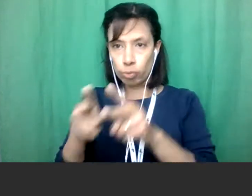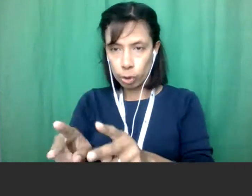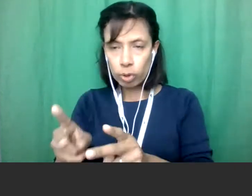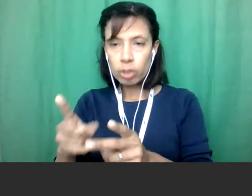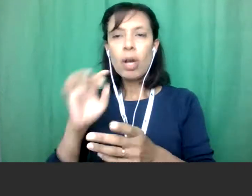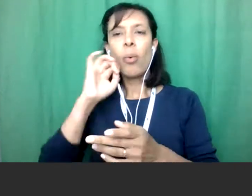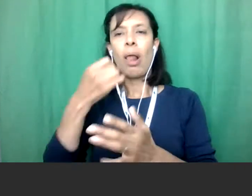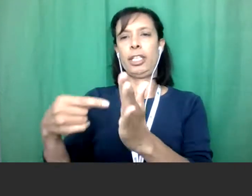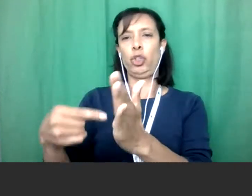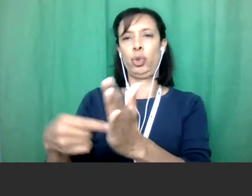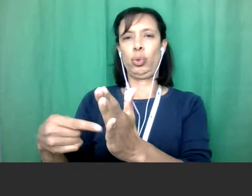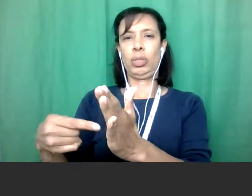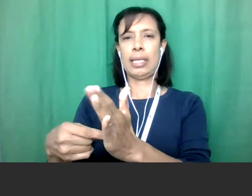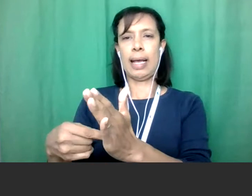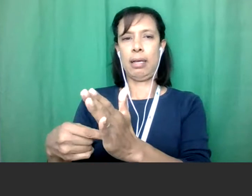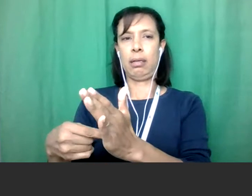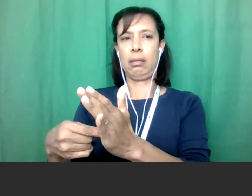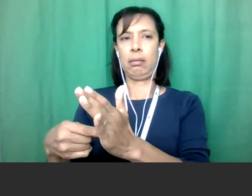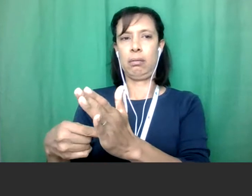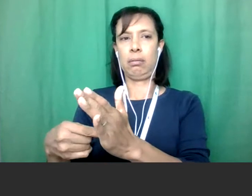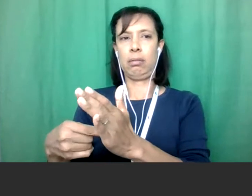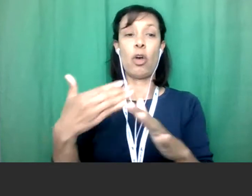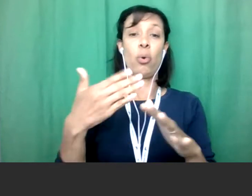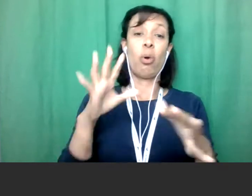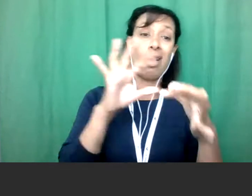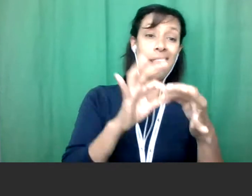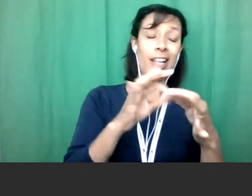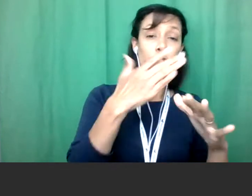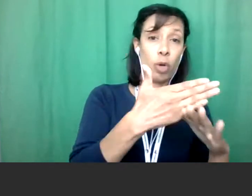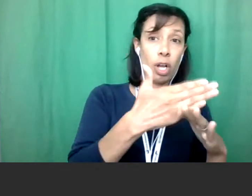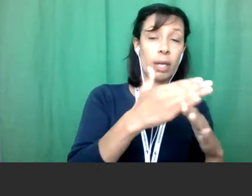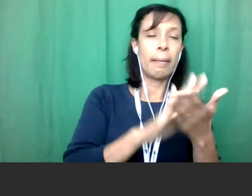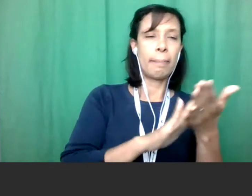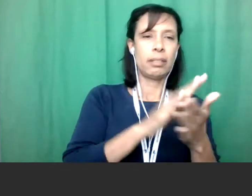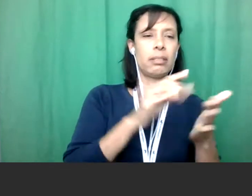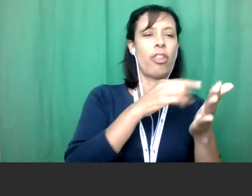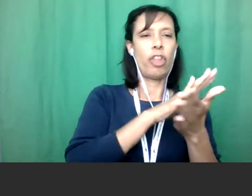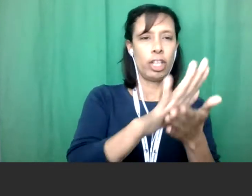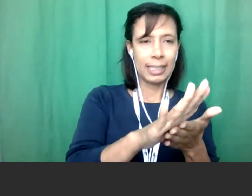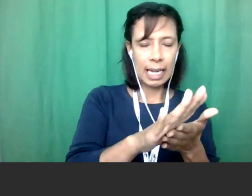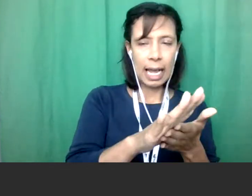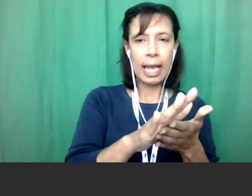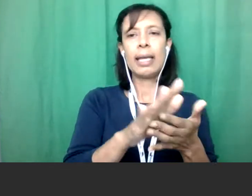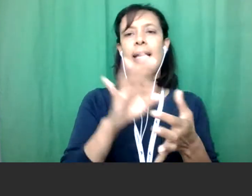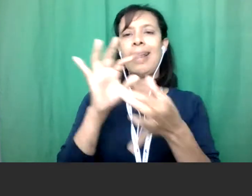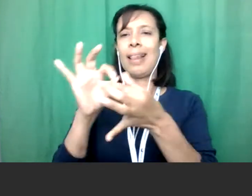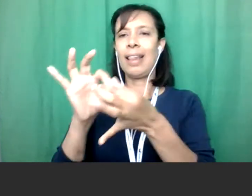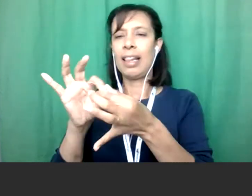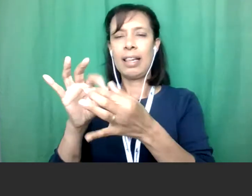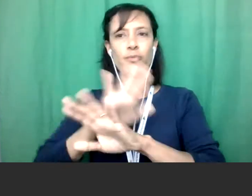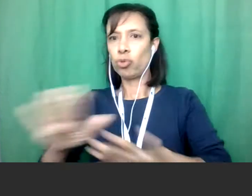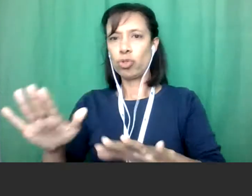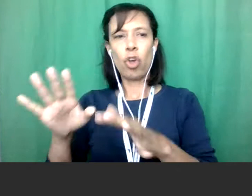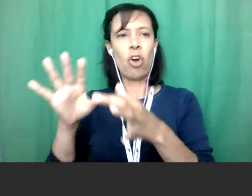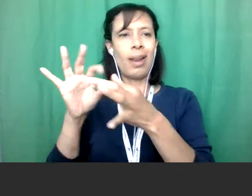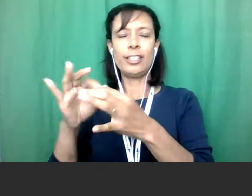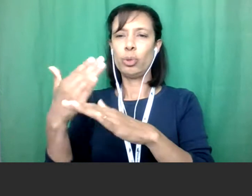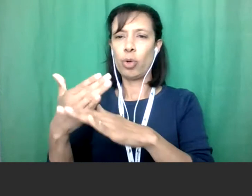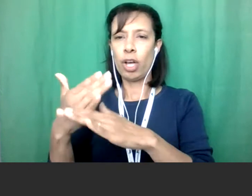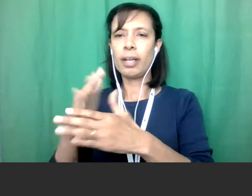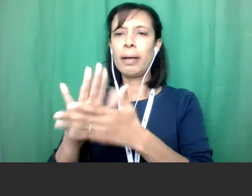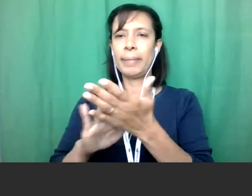And I mean, we're not really certain about what's happening with coronavirus and social distancing and all